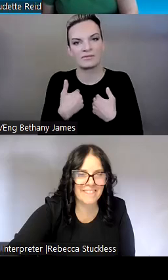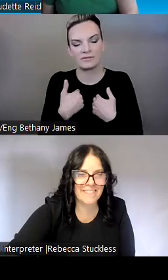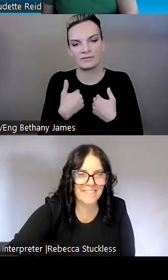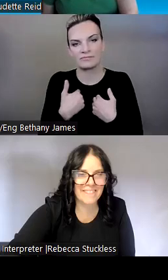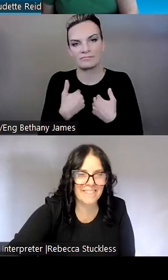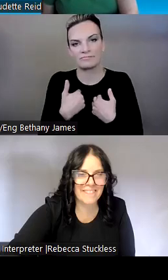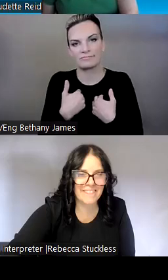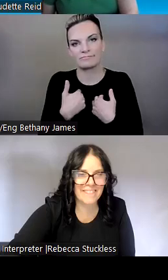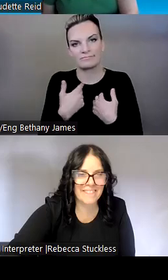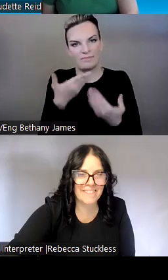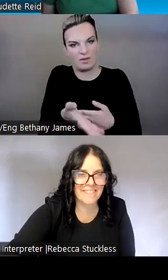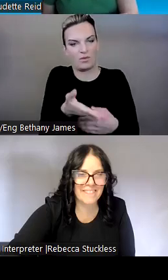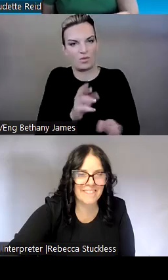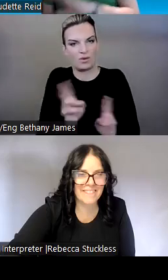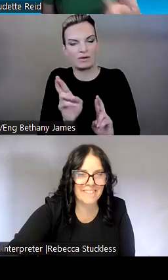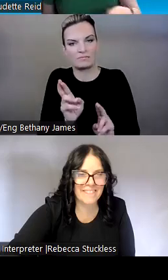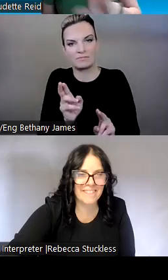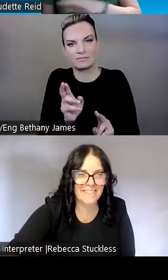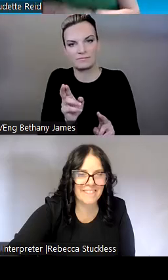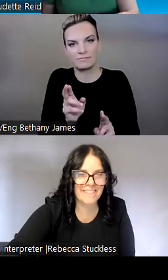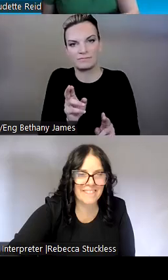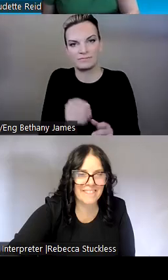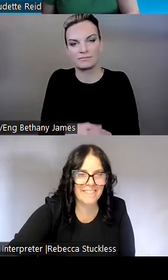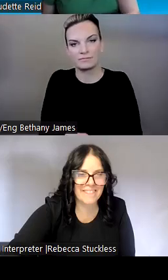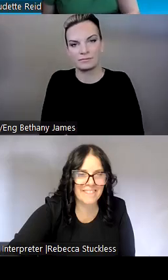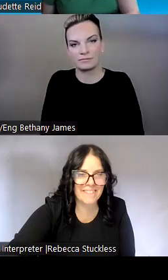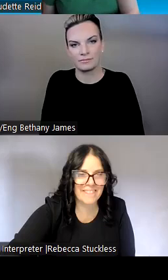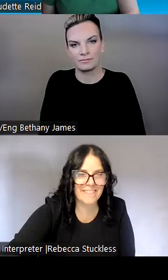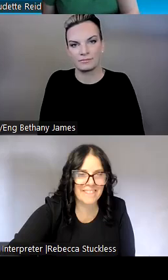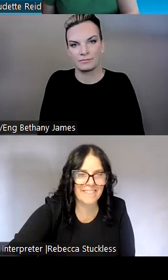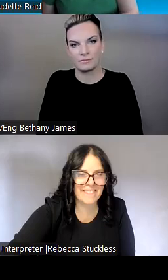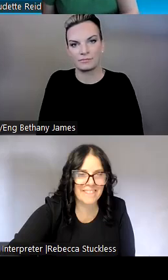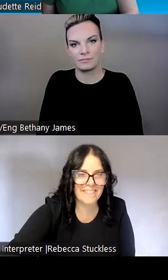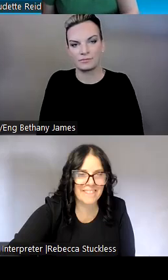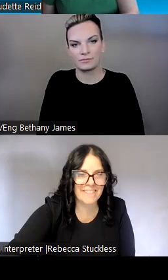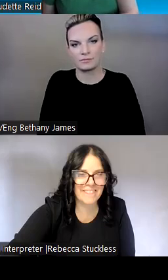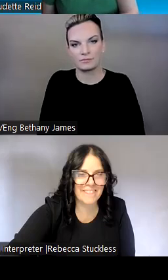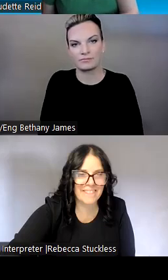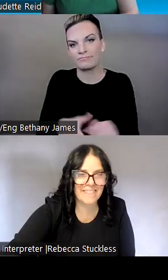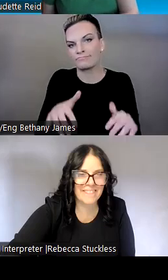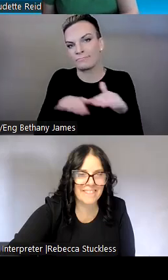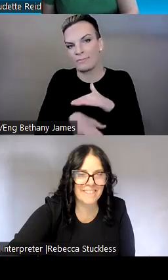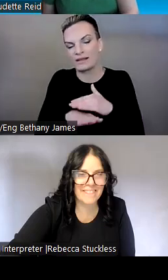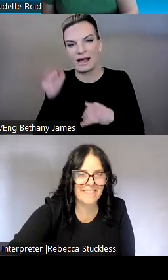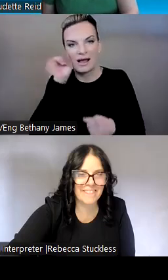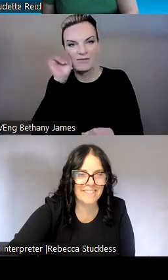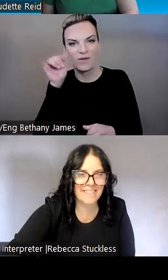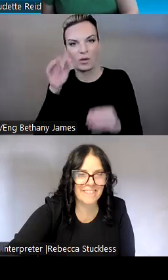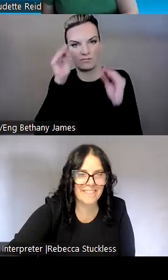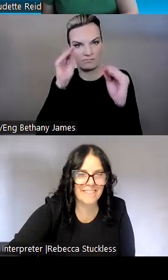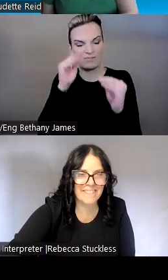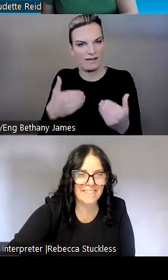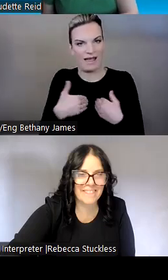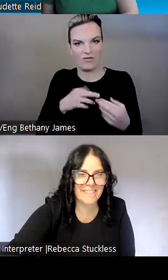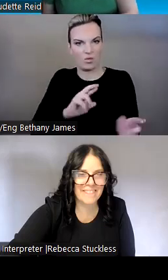on how to work with your basic iPhone. And that